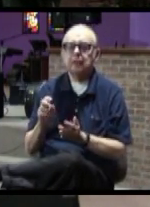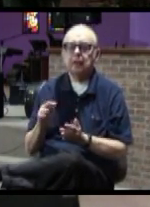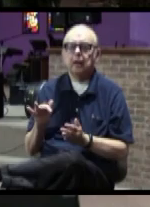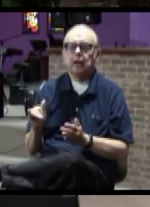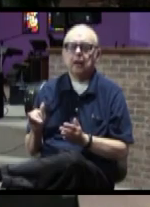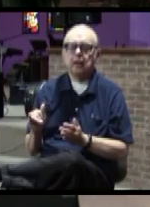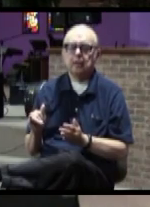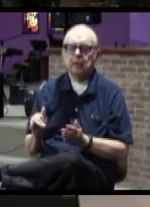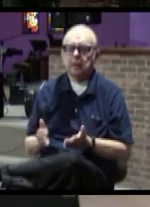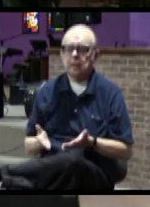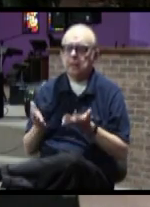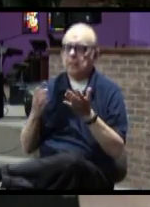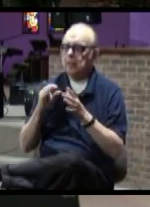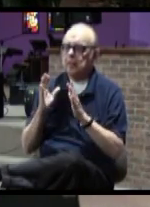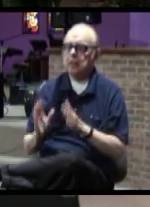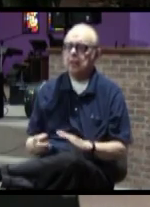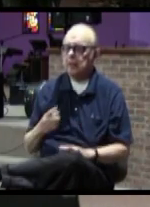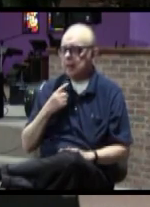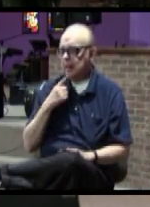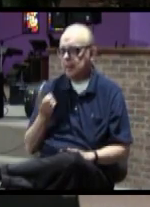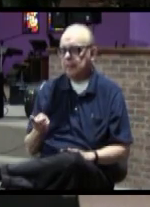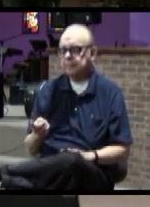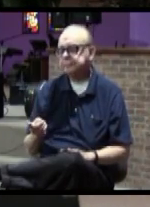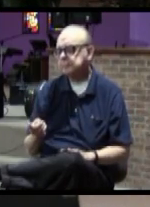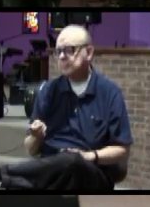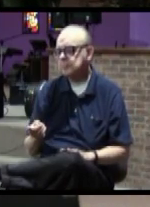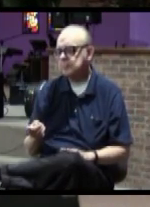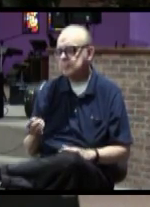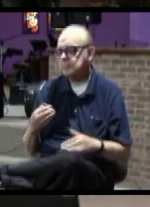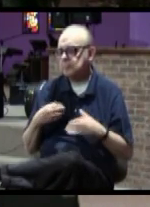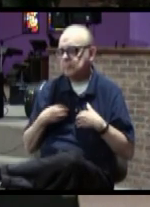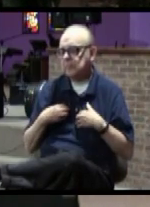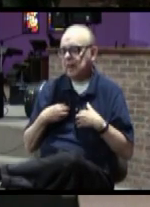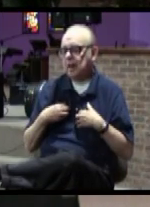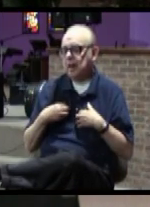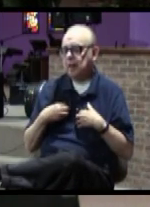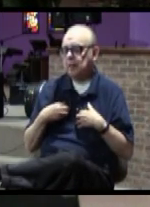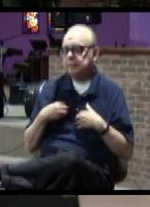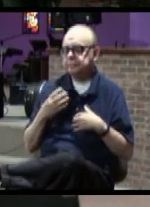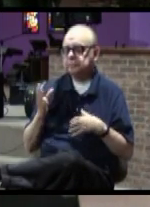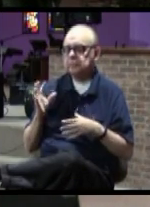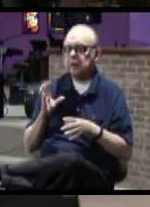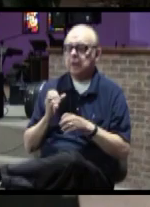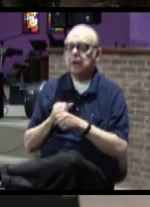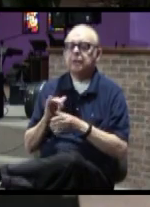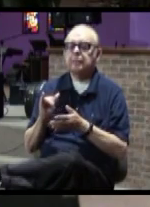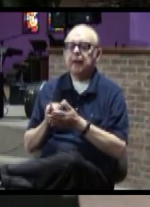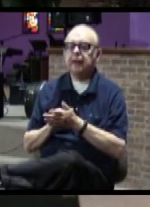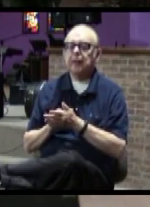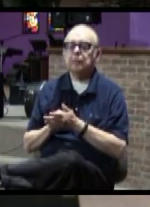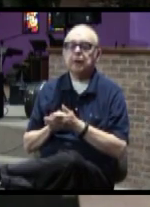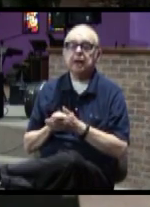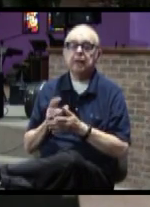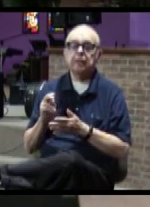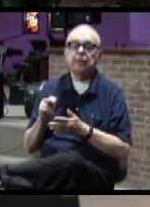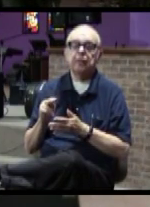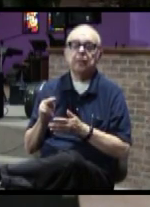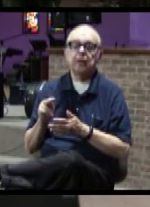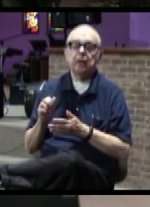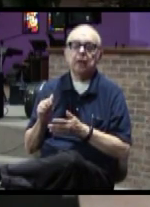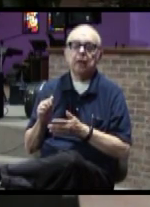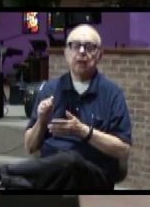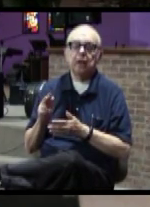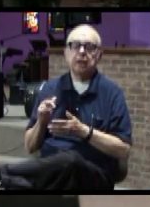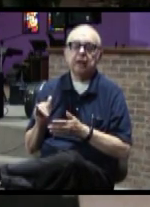this organization, and he encouraged the students, telling them that they had what it took to make it in the Navy.